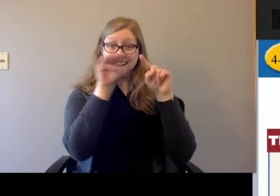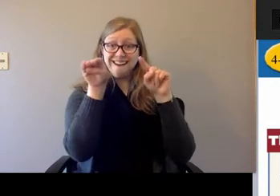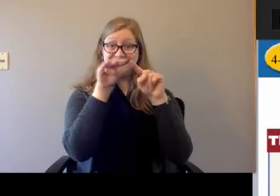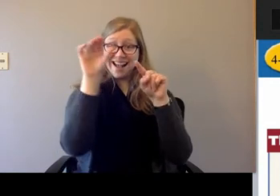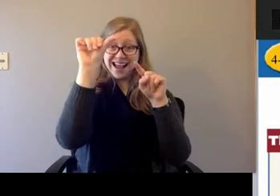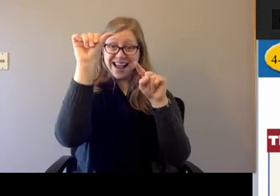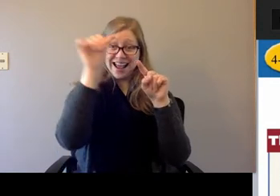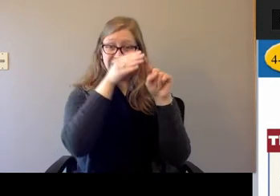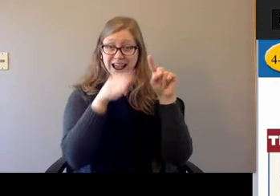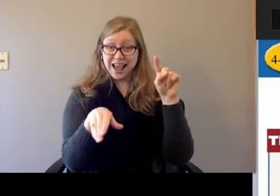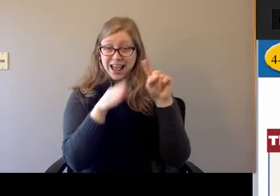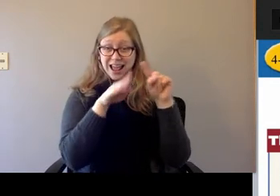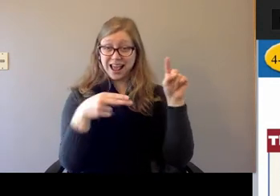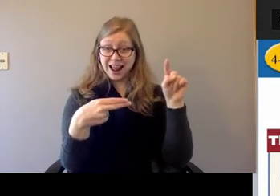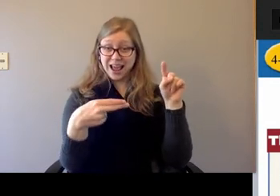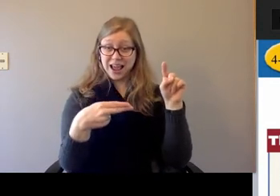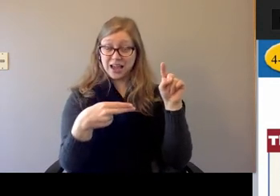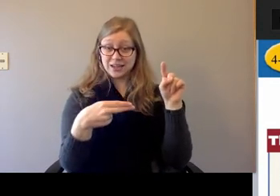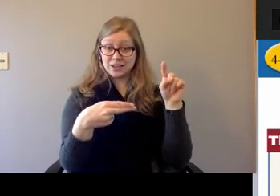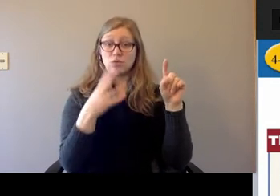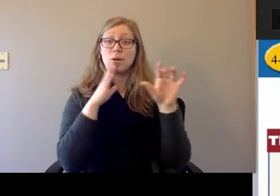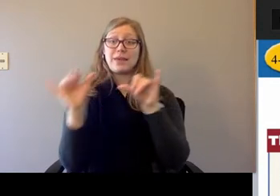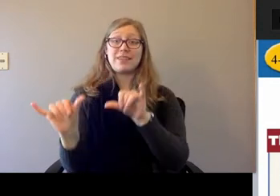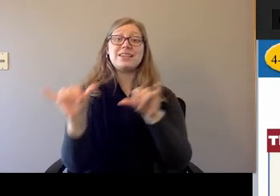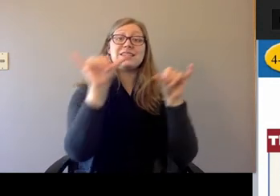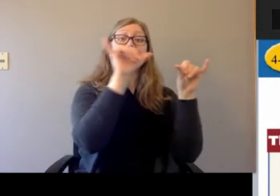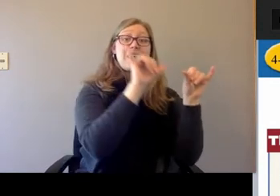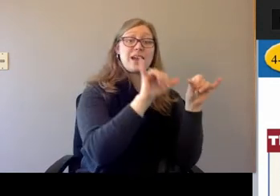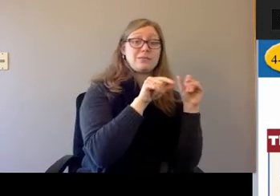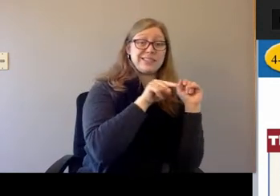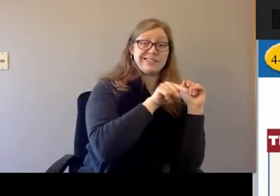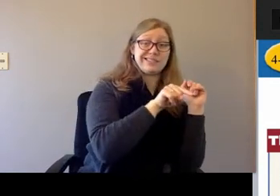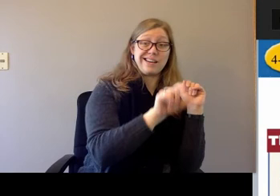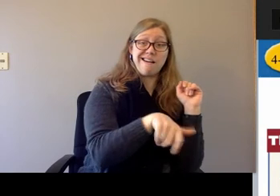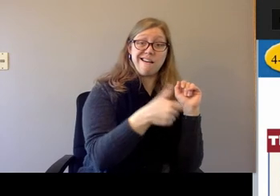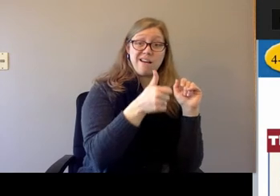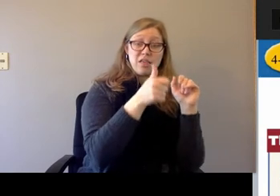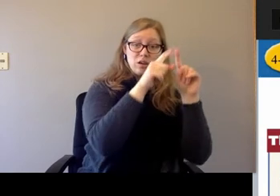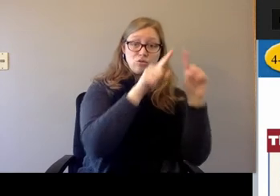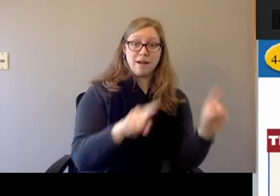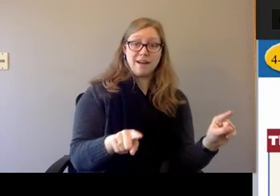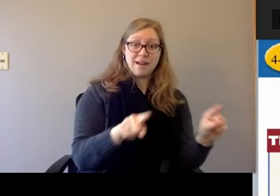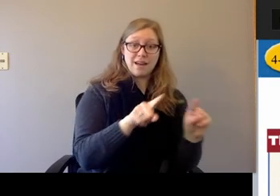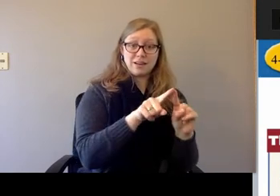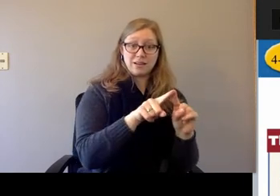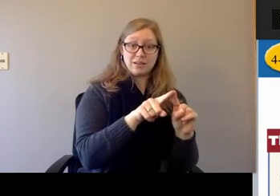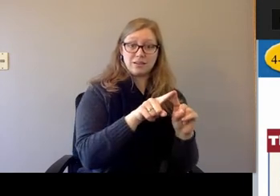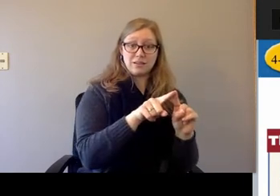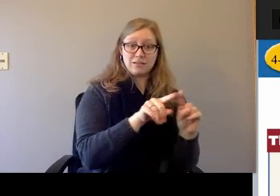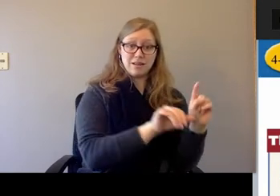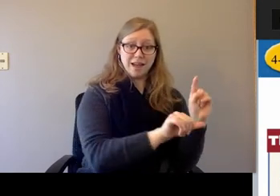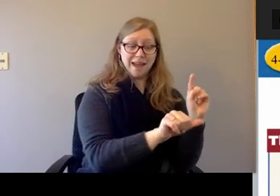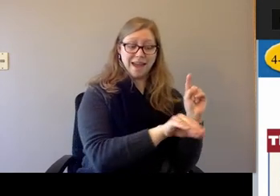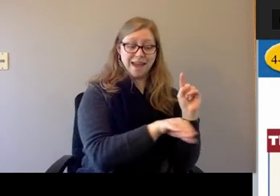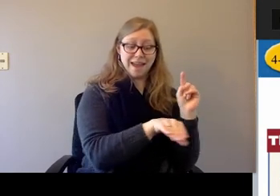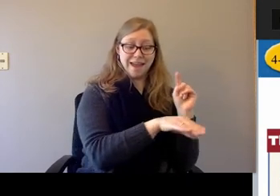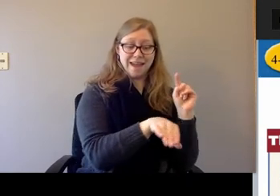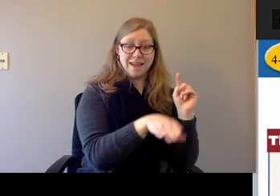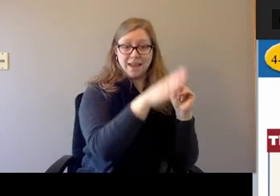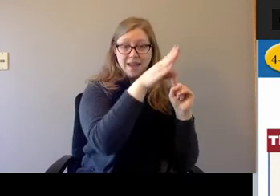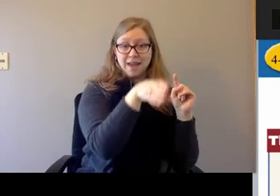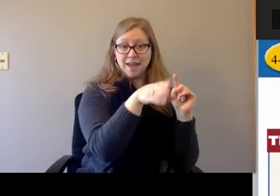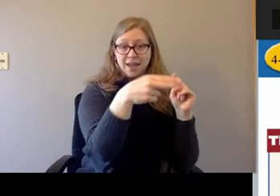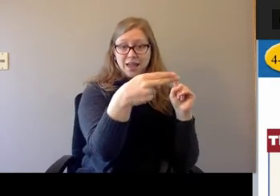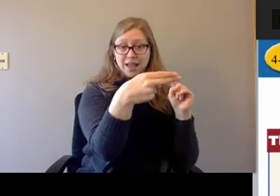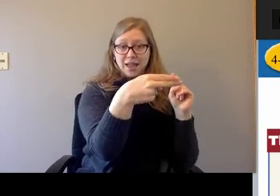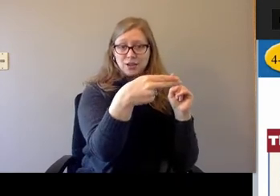side are also the same lengths that are in this other triangle, so here I have a and h.